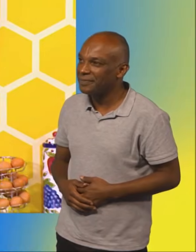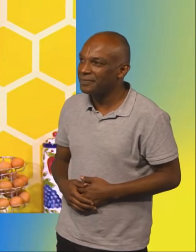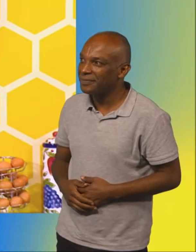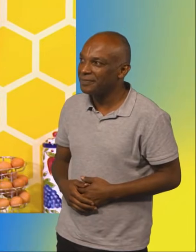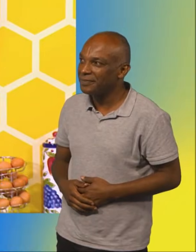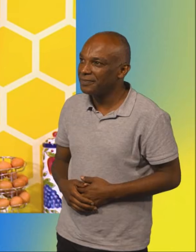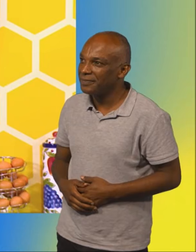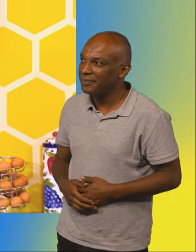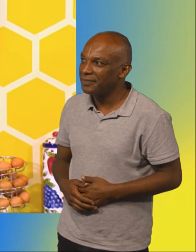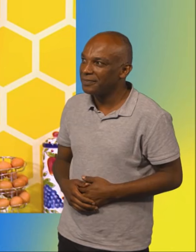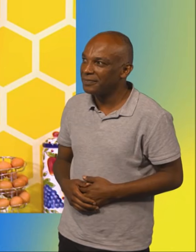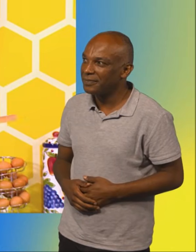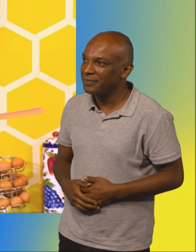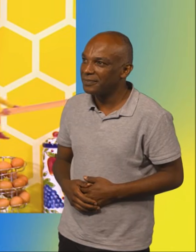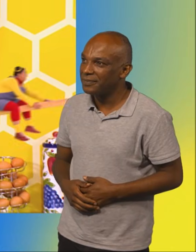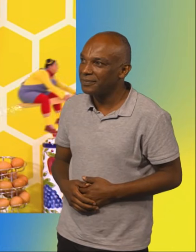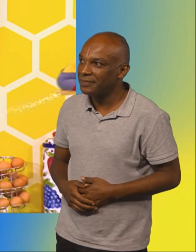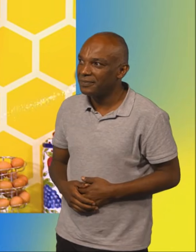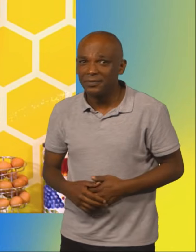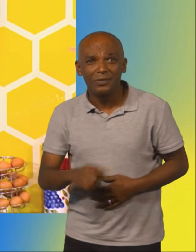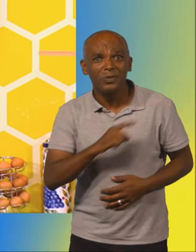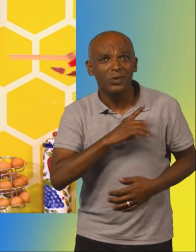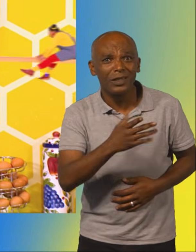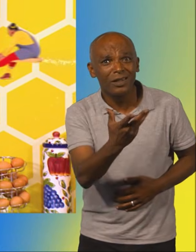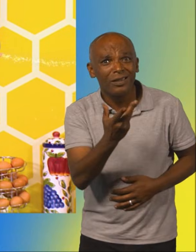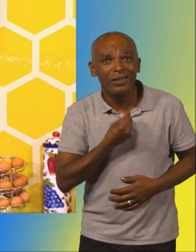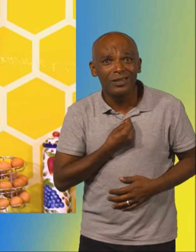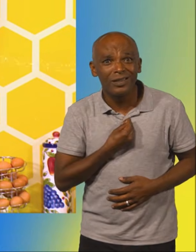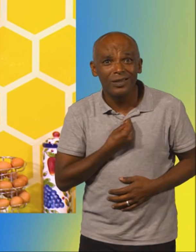Woohoo! Woo!